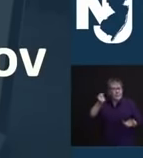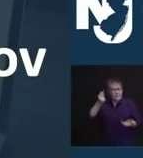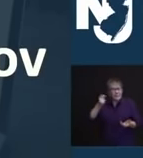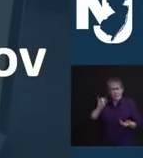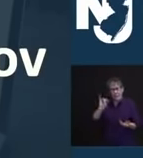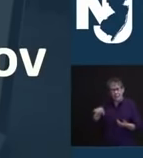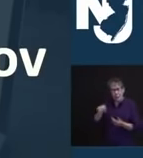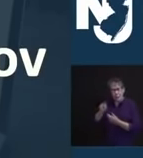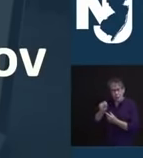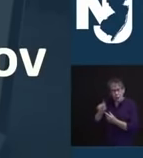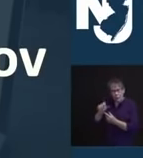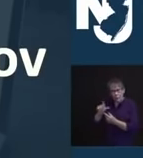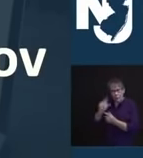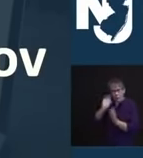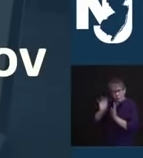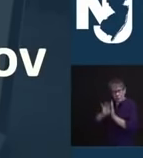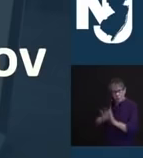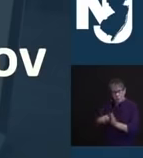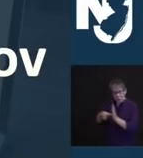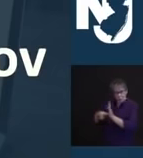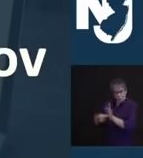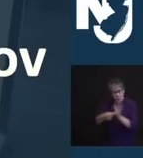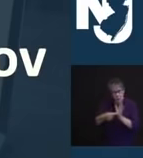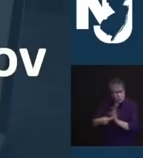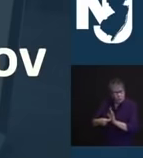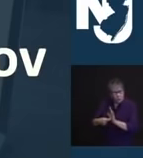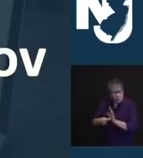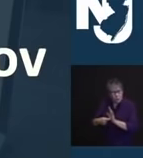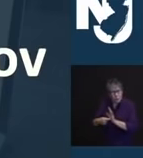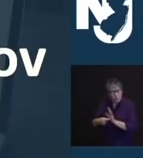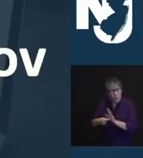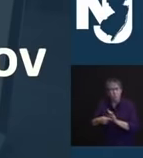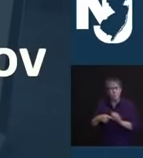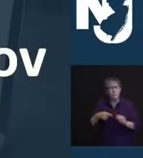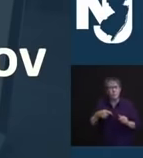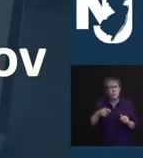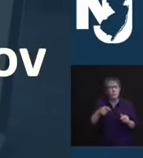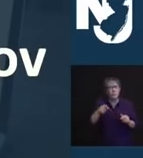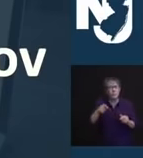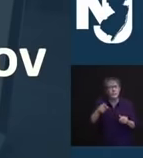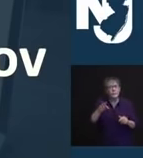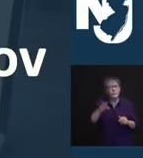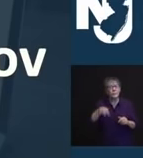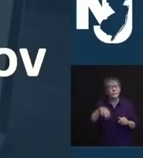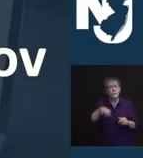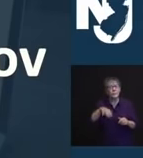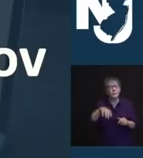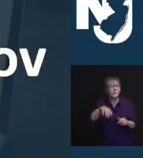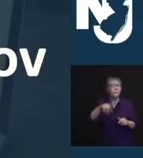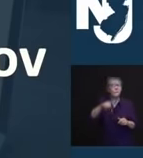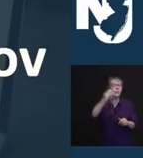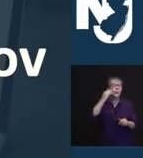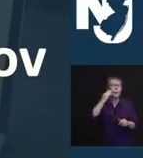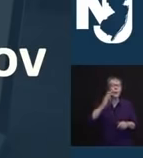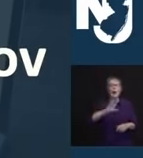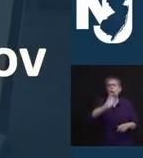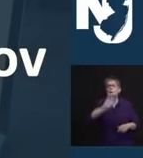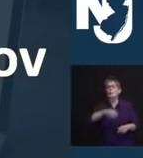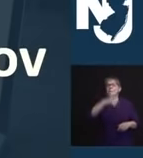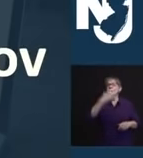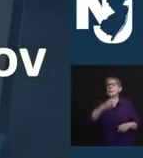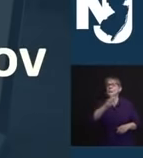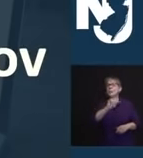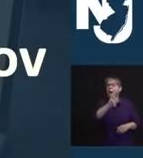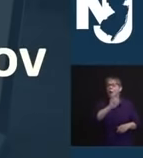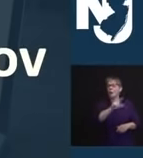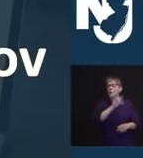Scrooge's fate at the end of A Christmas Carol. Remember, the model is like what the Ghost of Christmas Future showed Scrooge, not